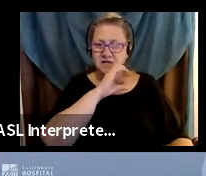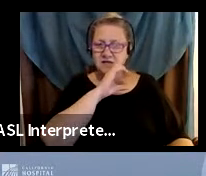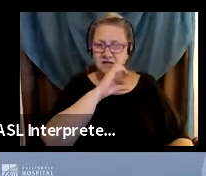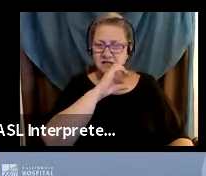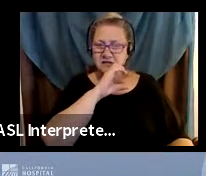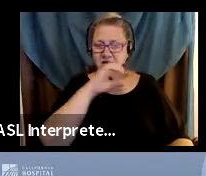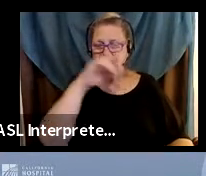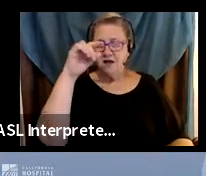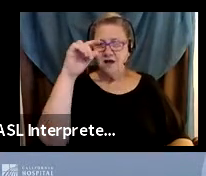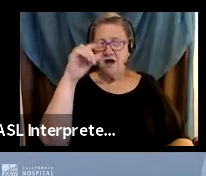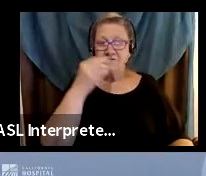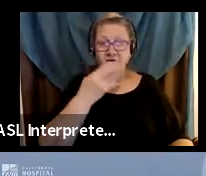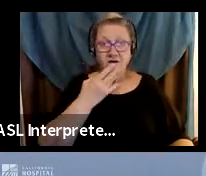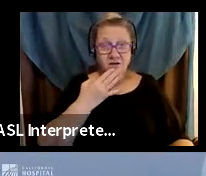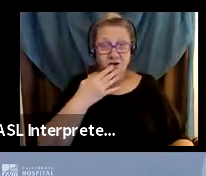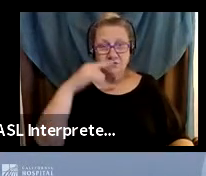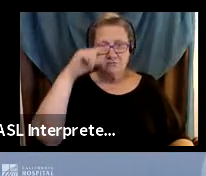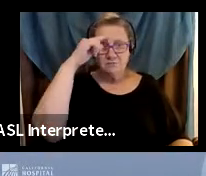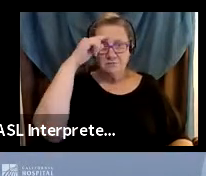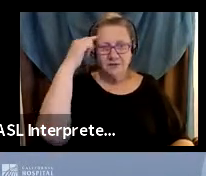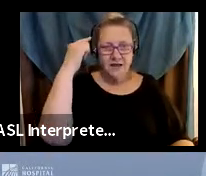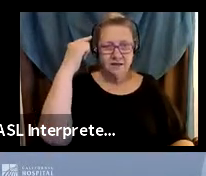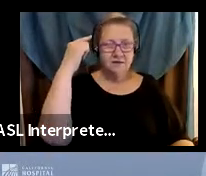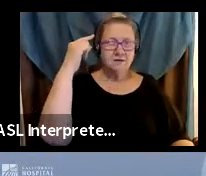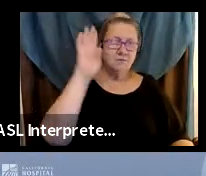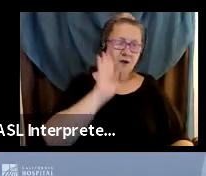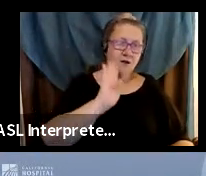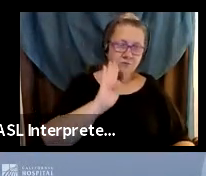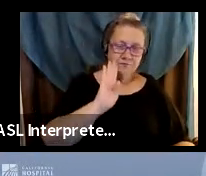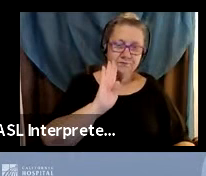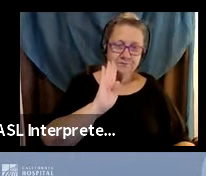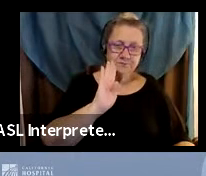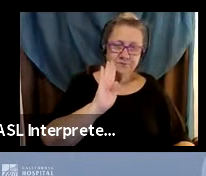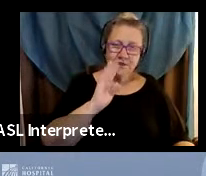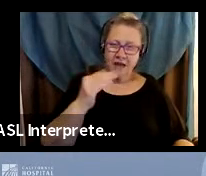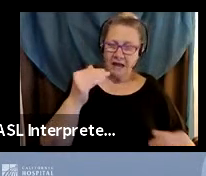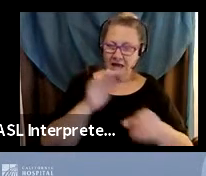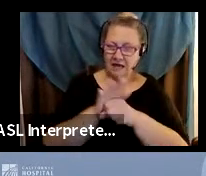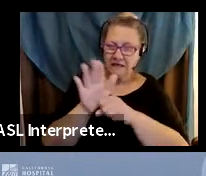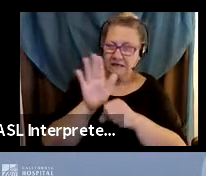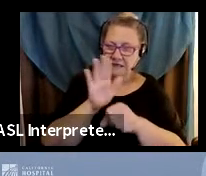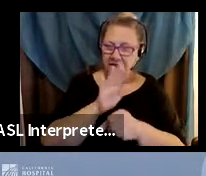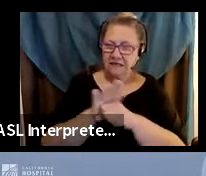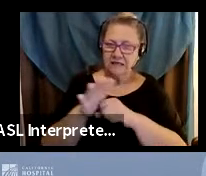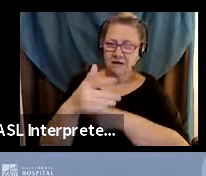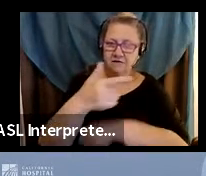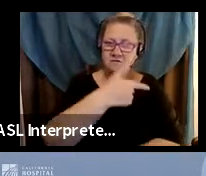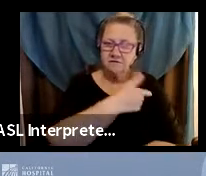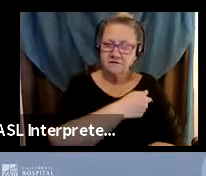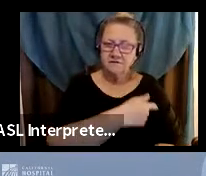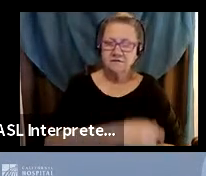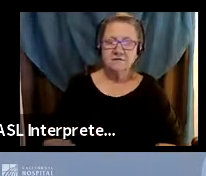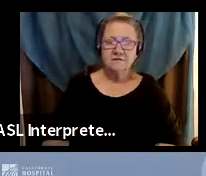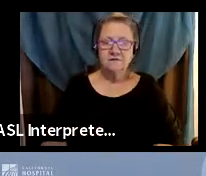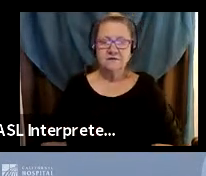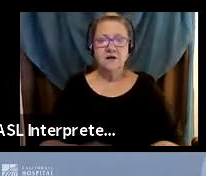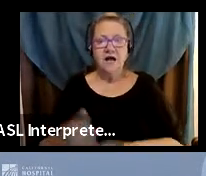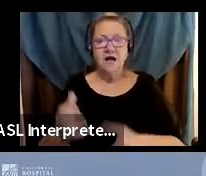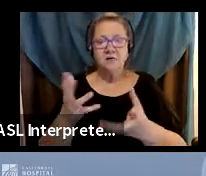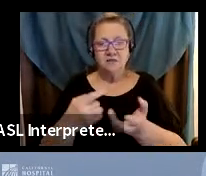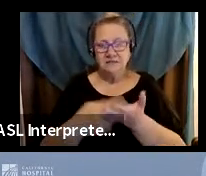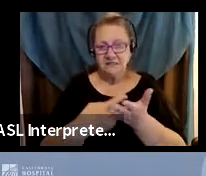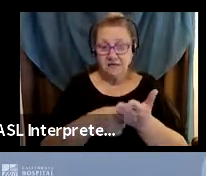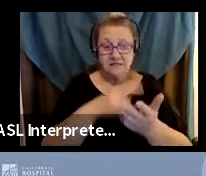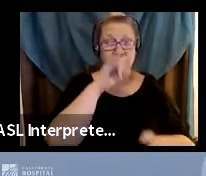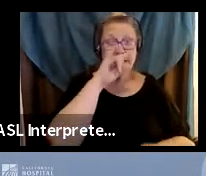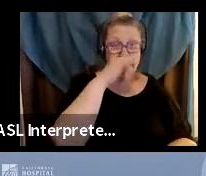only hypotheses. I mean, it feels a little bit like, I want to talk about the kids too, but I feel like we haven't finished